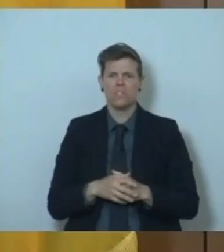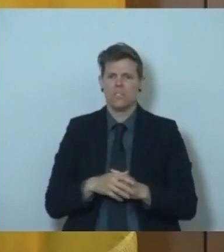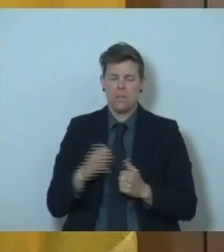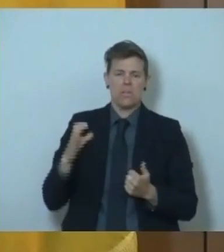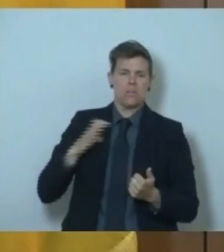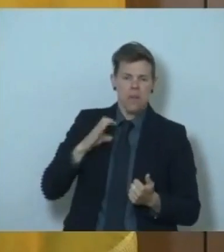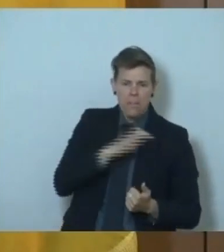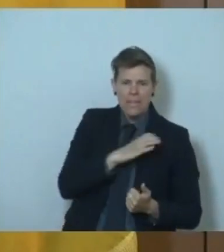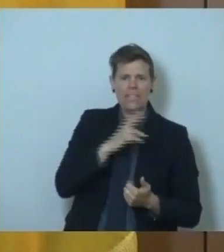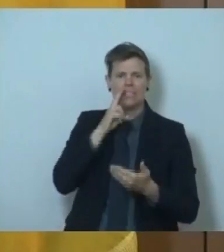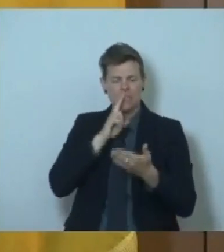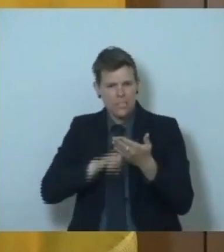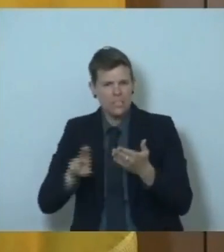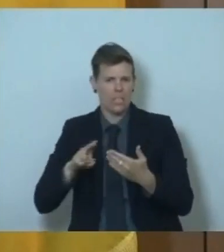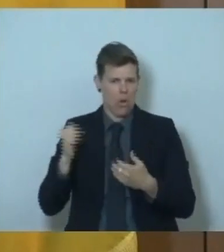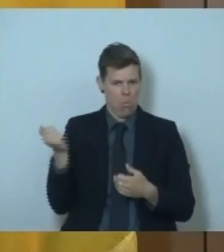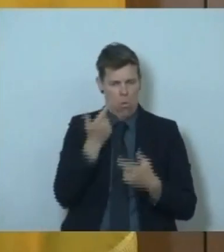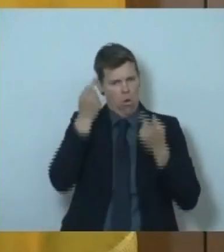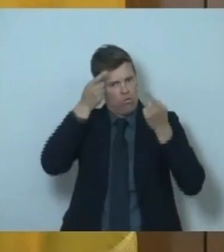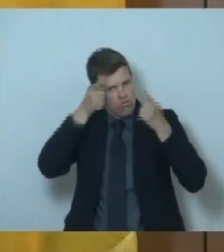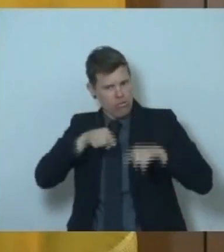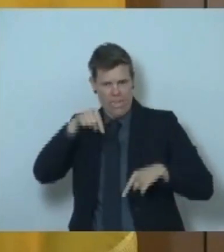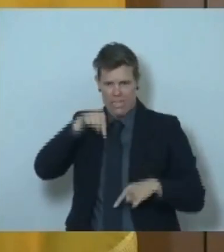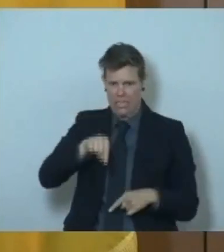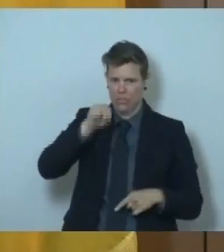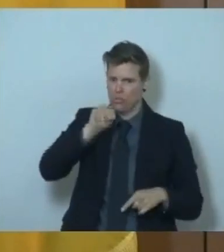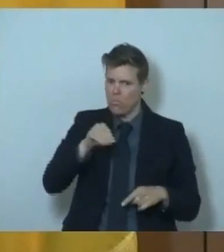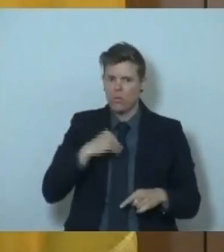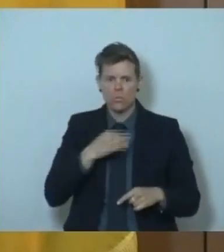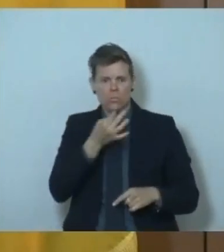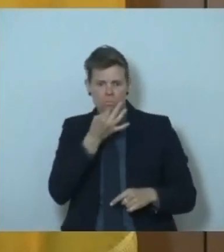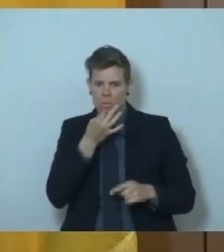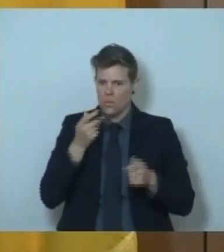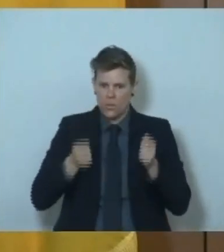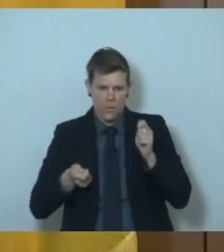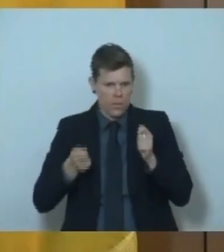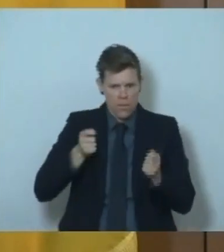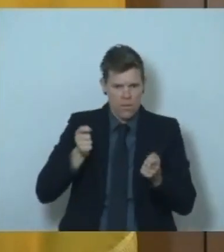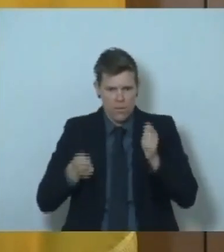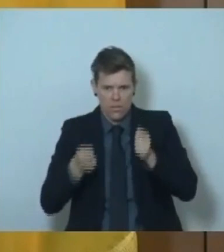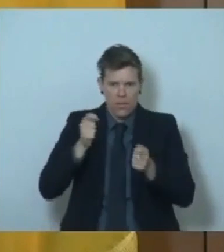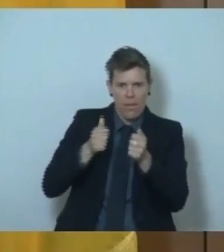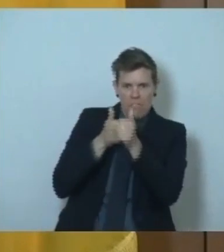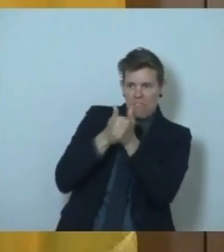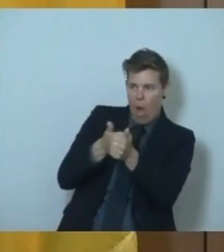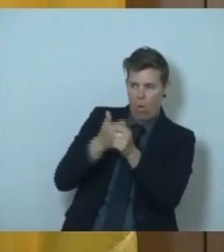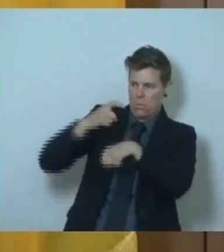day and making the kinds of adjustments that make sense, particularly now that we're